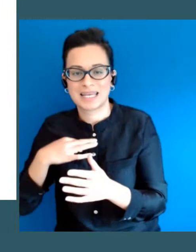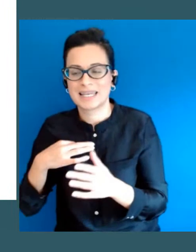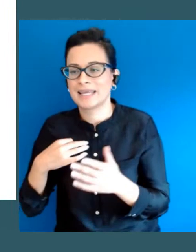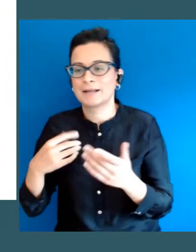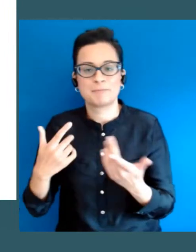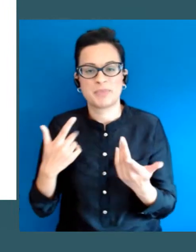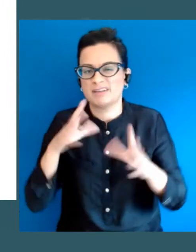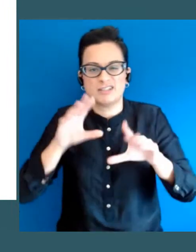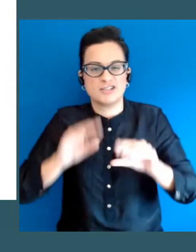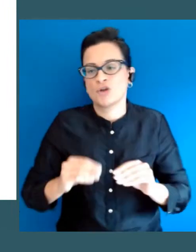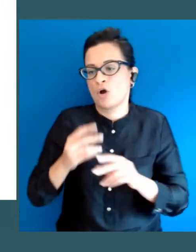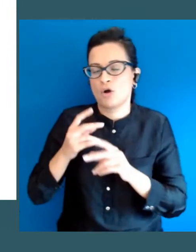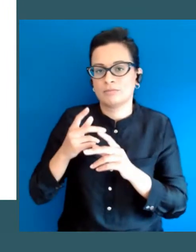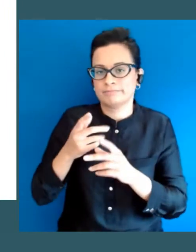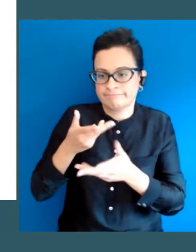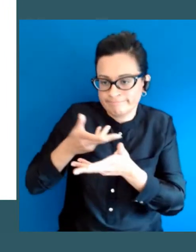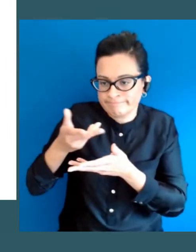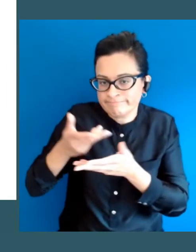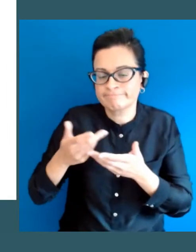this point.